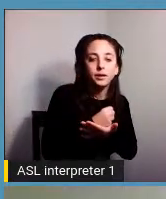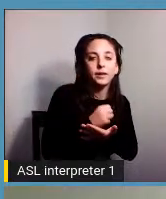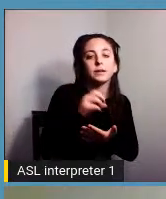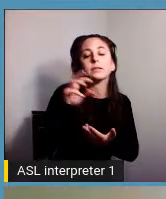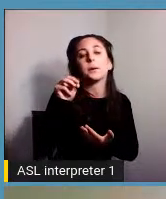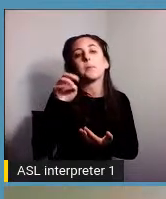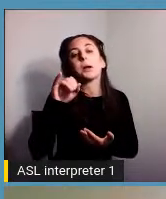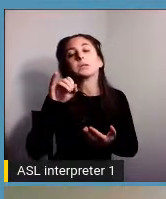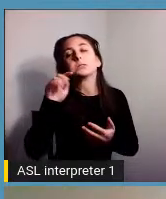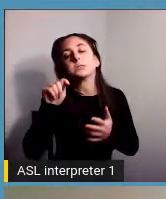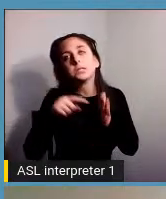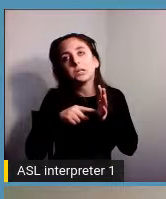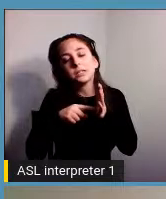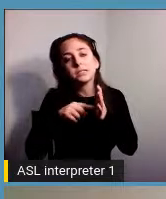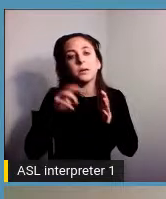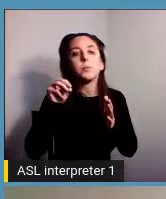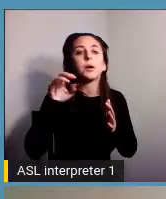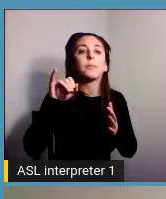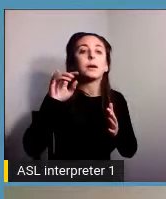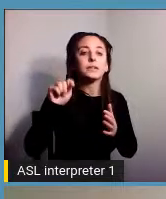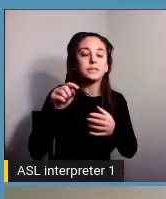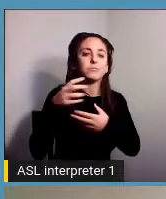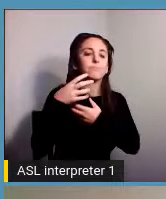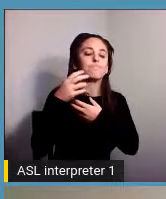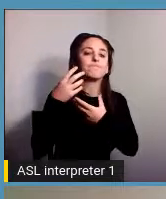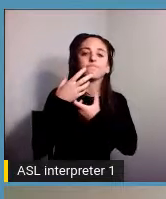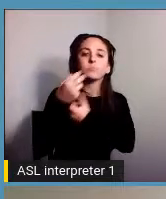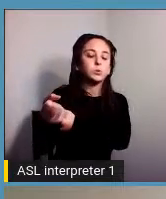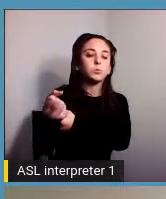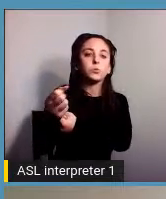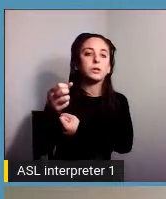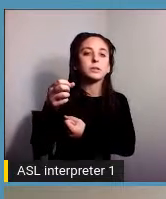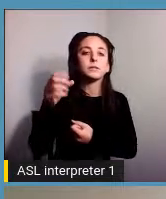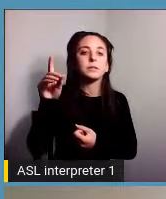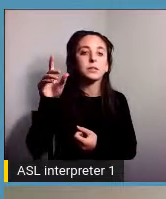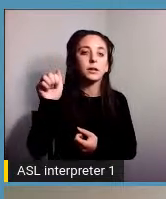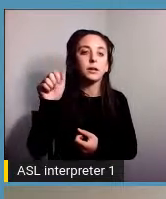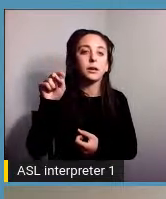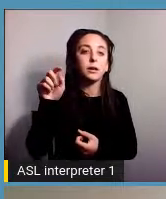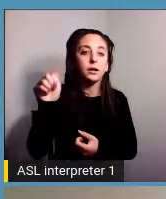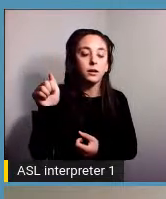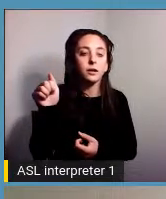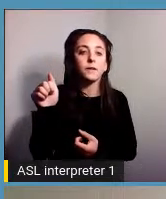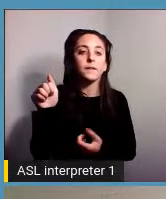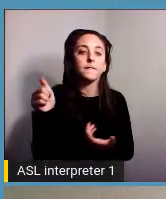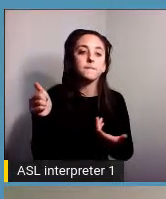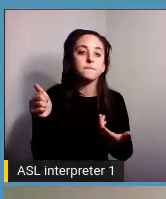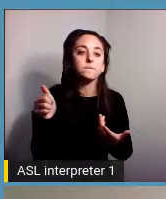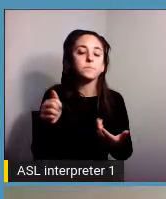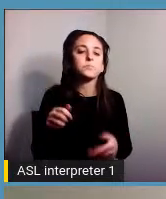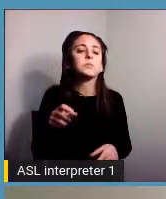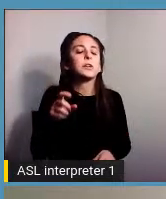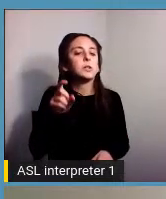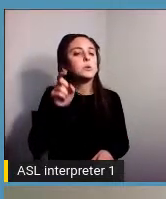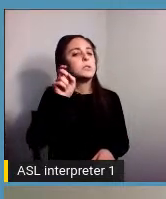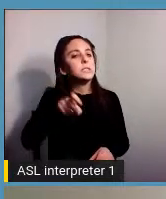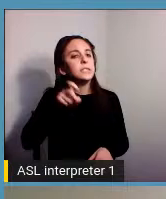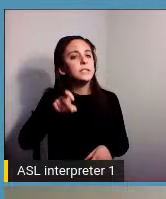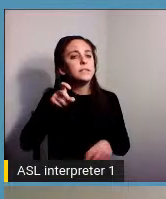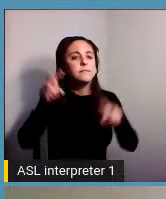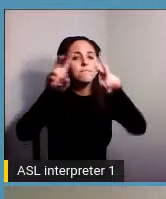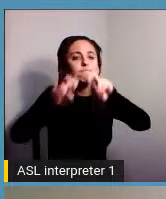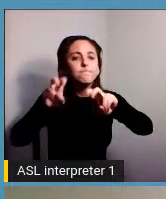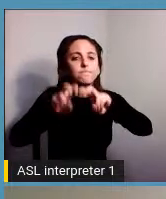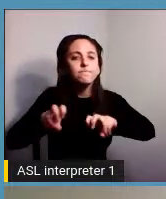your favorite world-class institution. As opposed to, I can trust this data because I can inspect the data and I can understand the